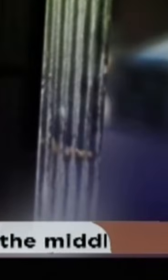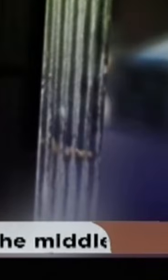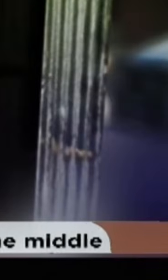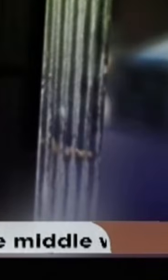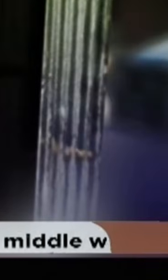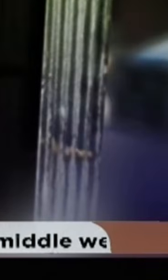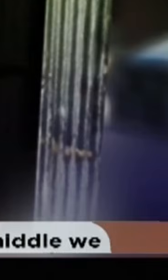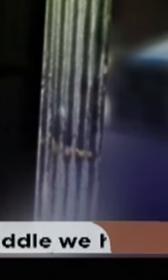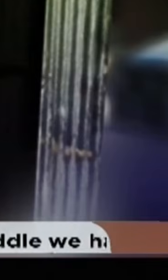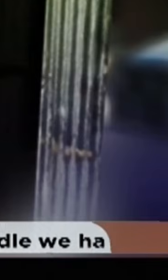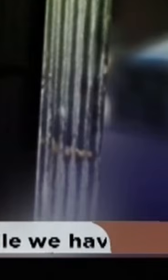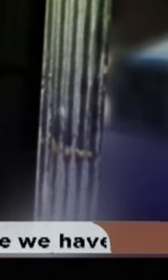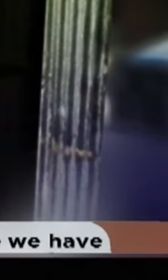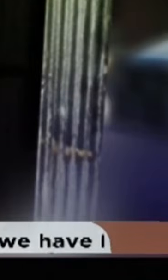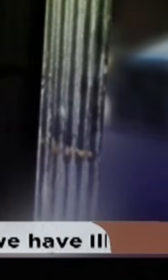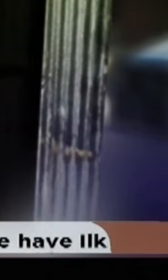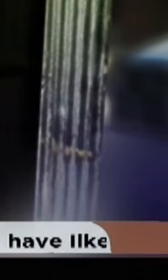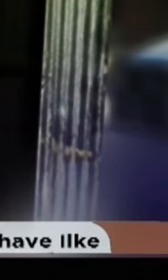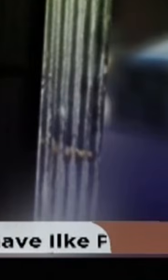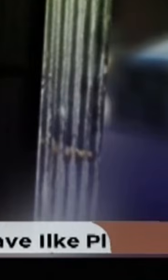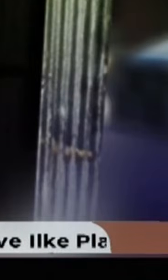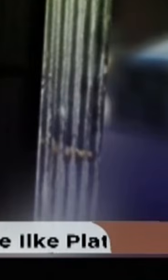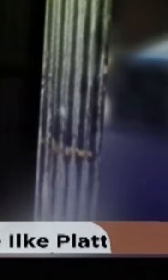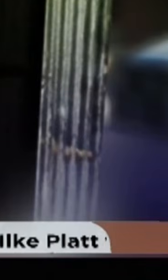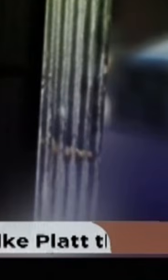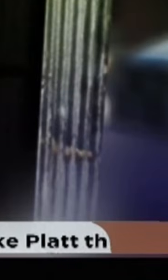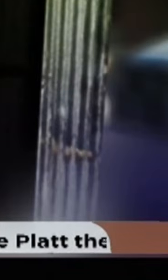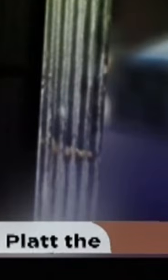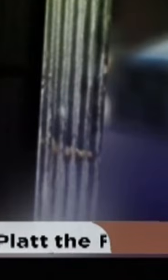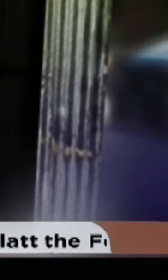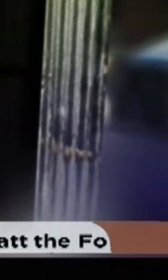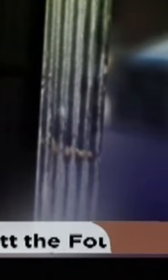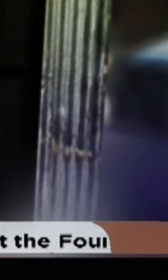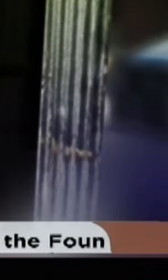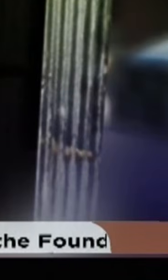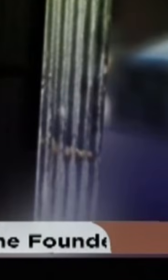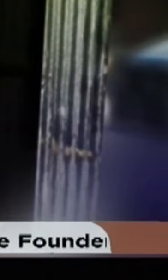seeing him offering advice on investments and things on social media.